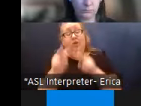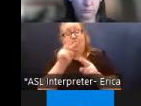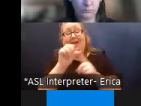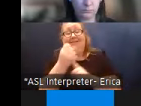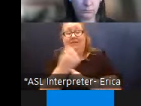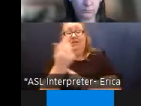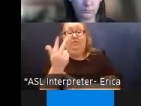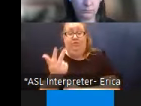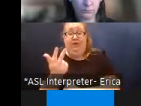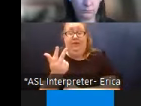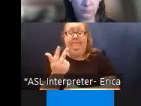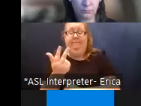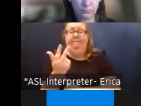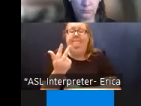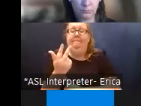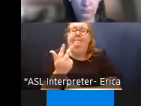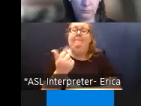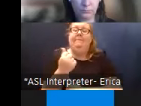3,